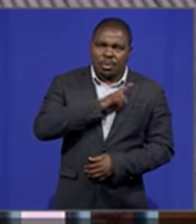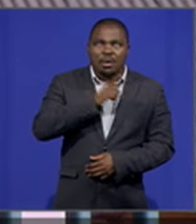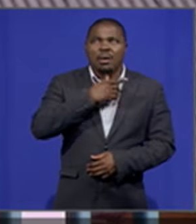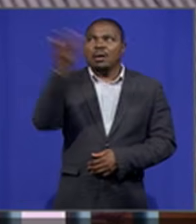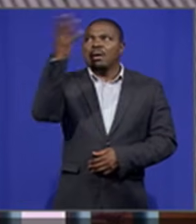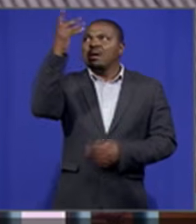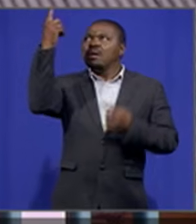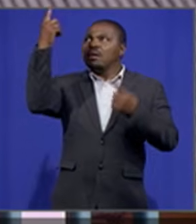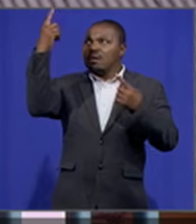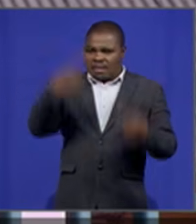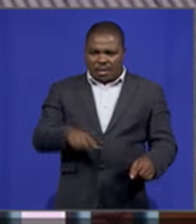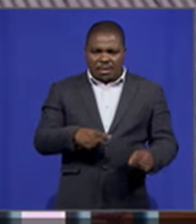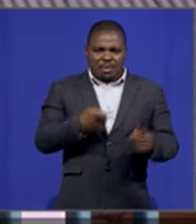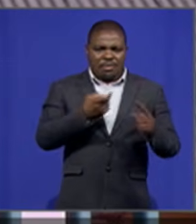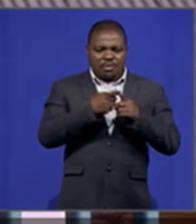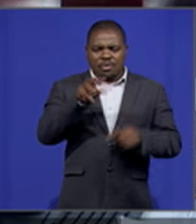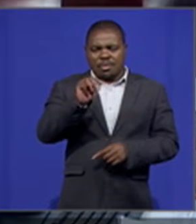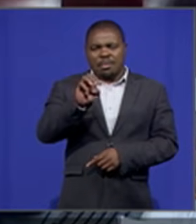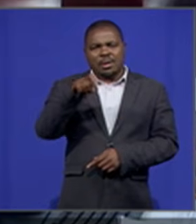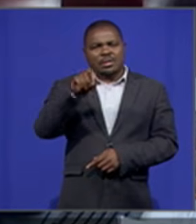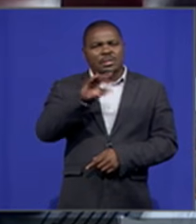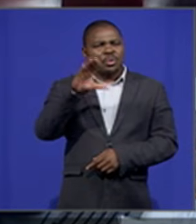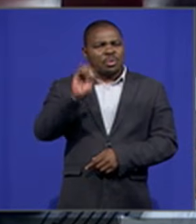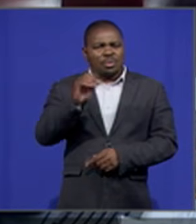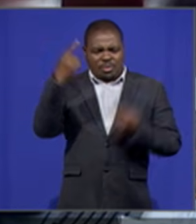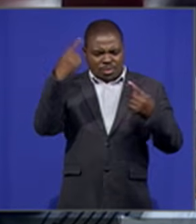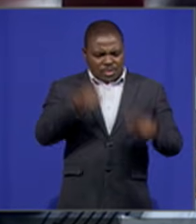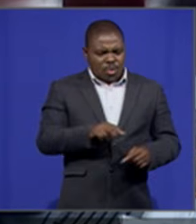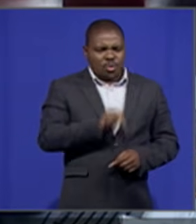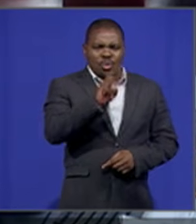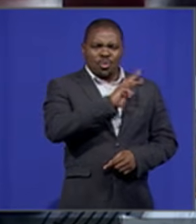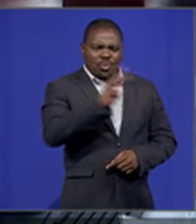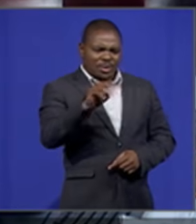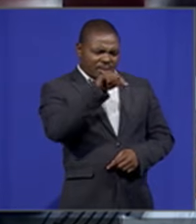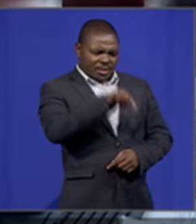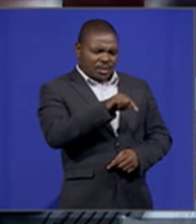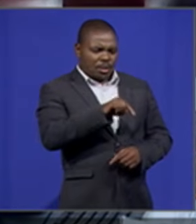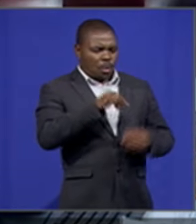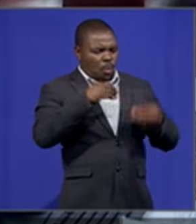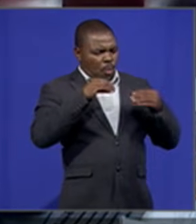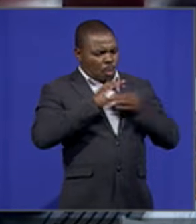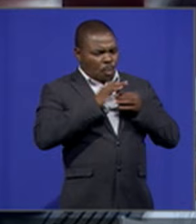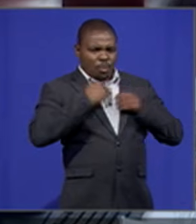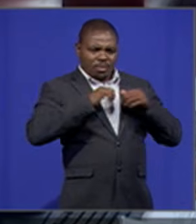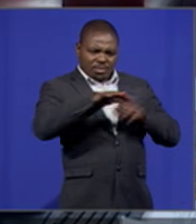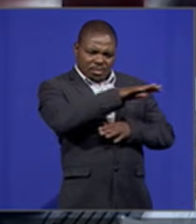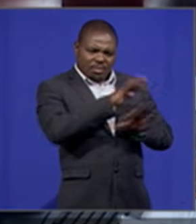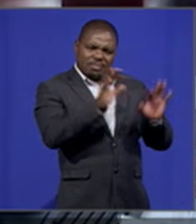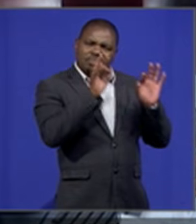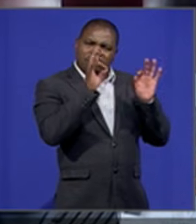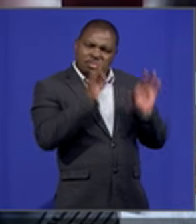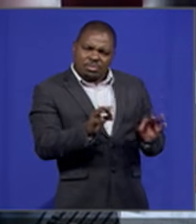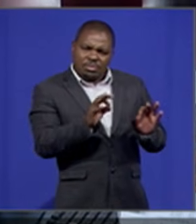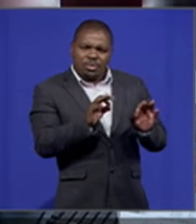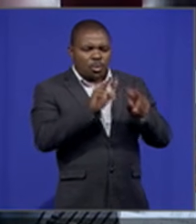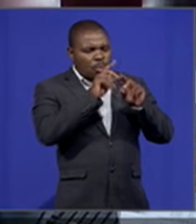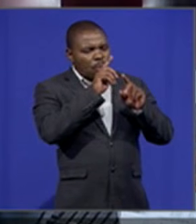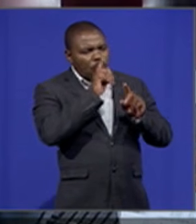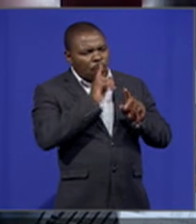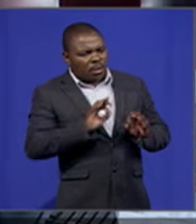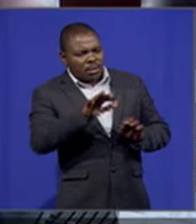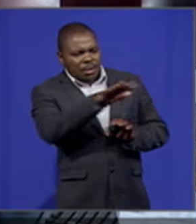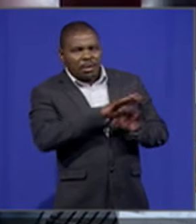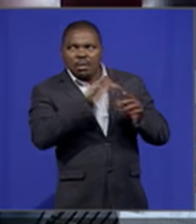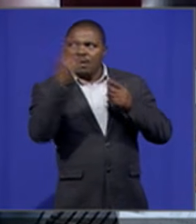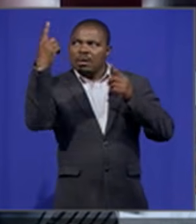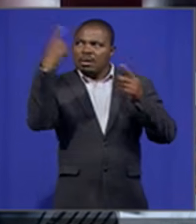teng le ma Mexican e be batla mo Northwest mo Swartregens mo plekeng ya rona e leng gore e siame e didimetse ga ena modumo e